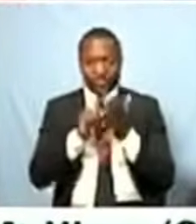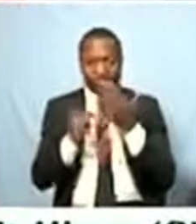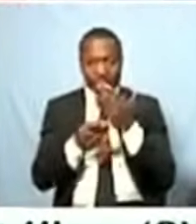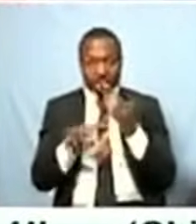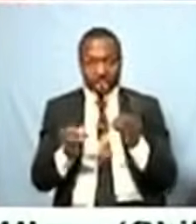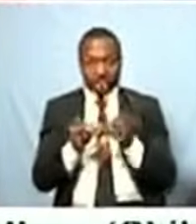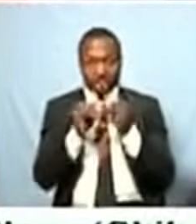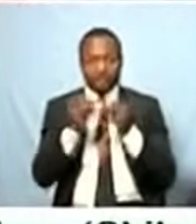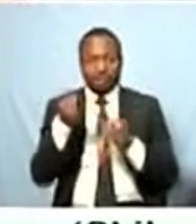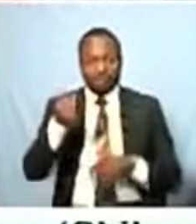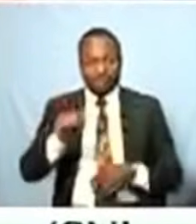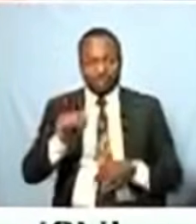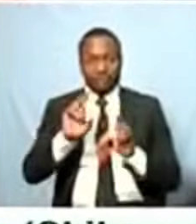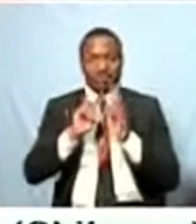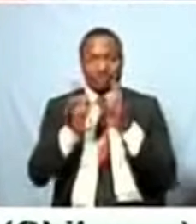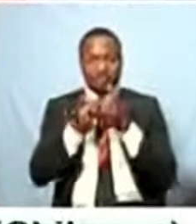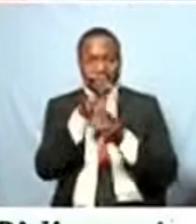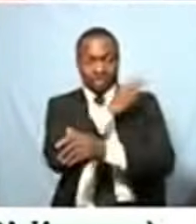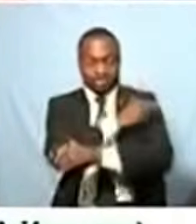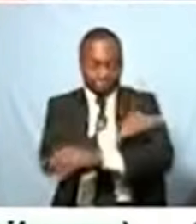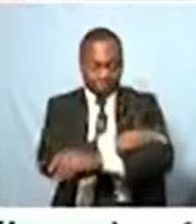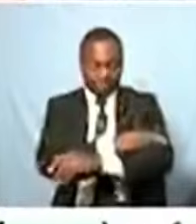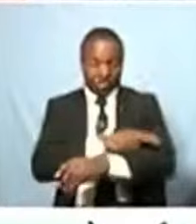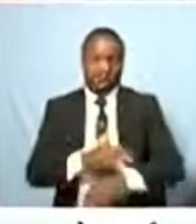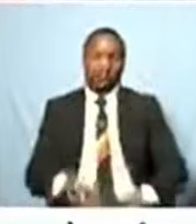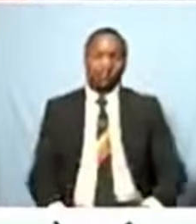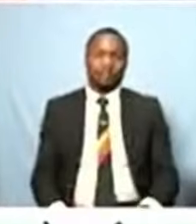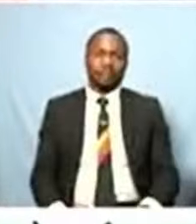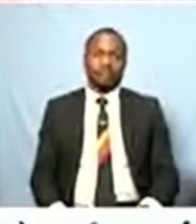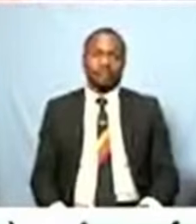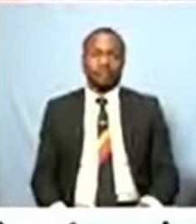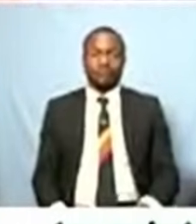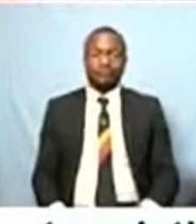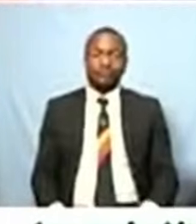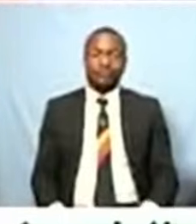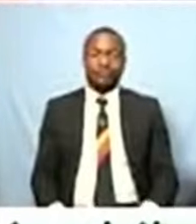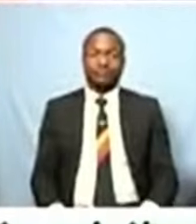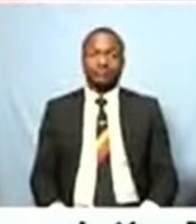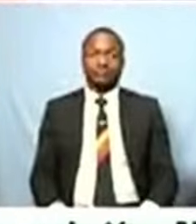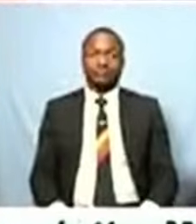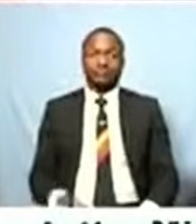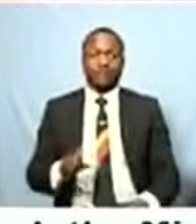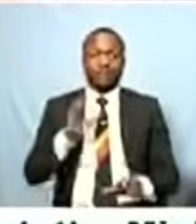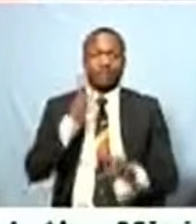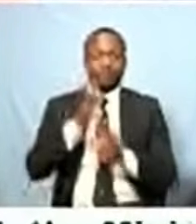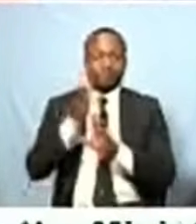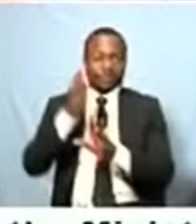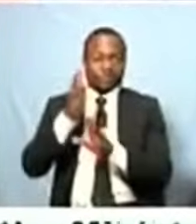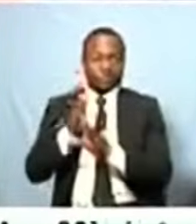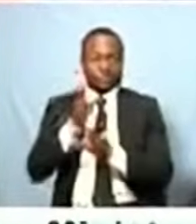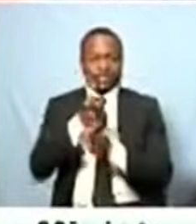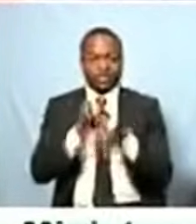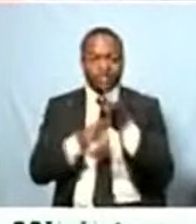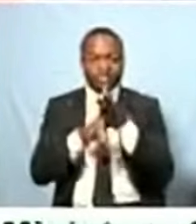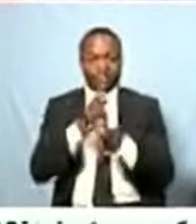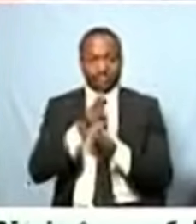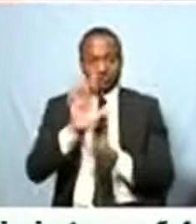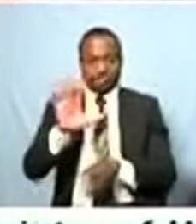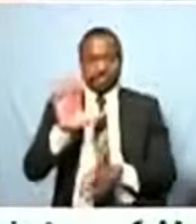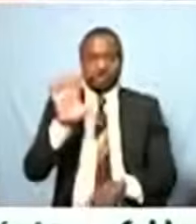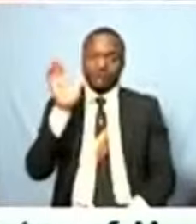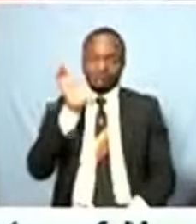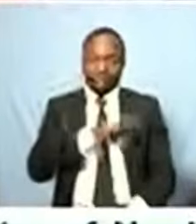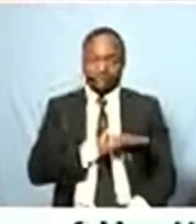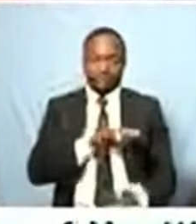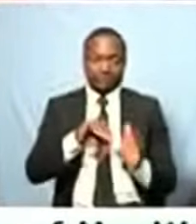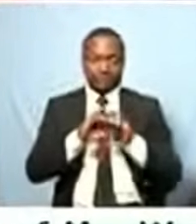of 10 district hospitals is earmarked for construction, with 5 already completed